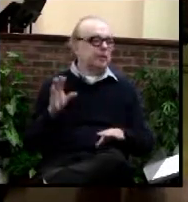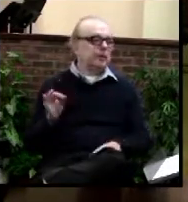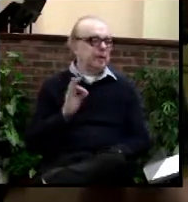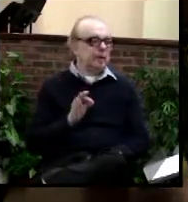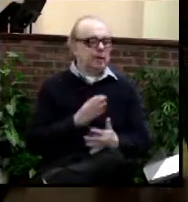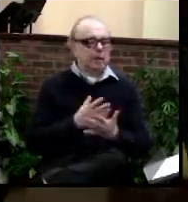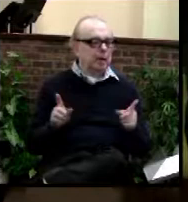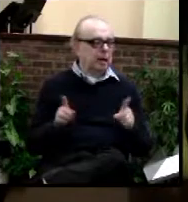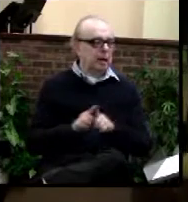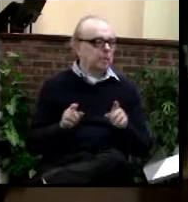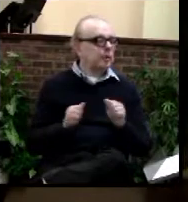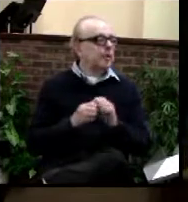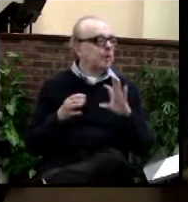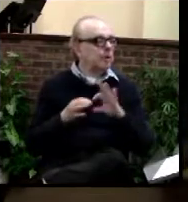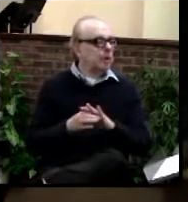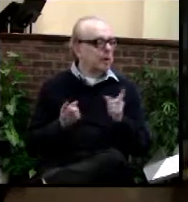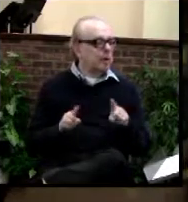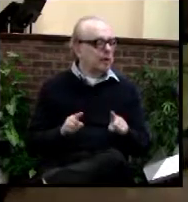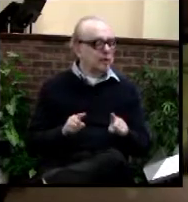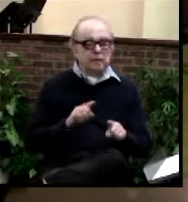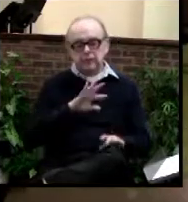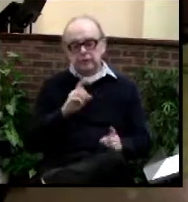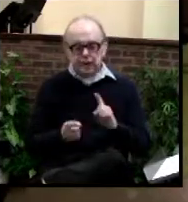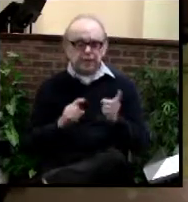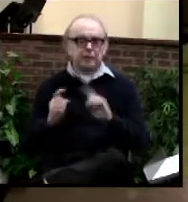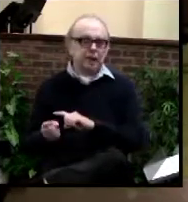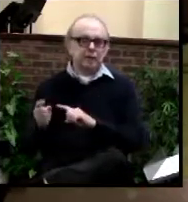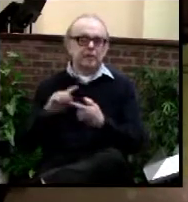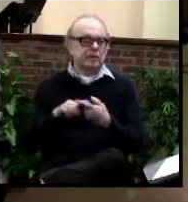these relationships. When you start flipping and flopping,